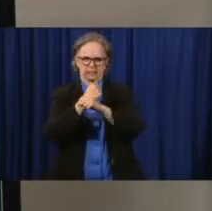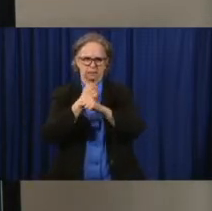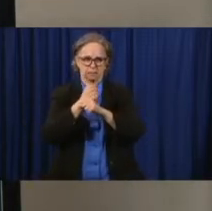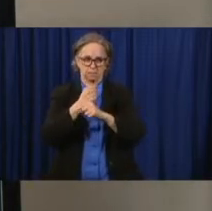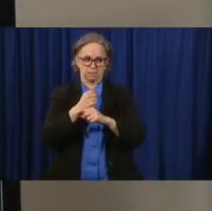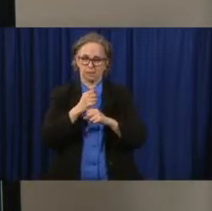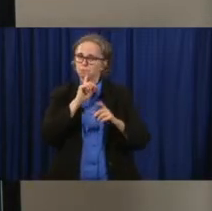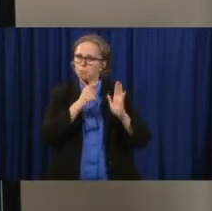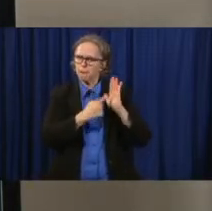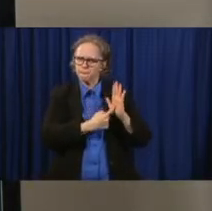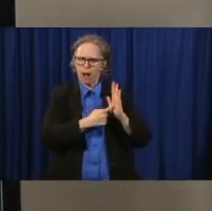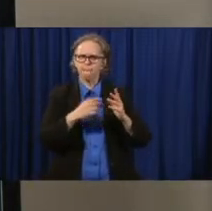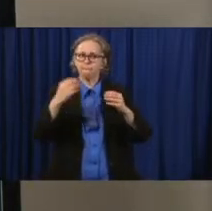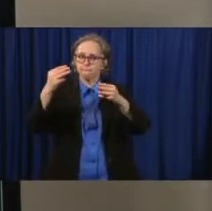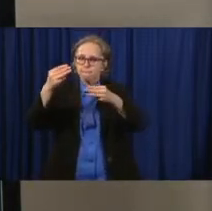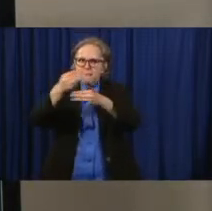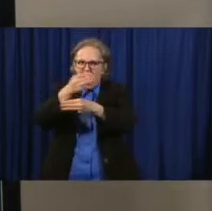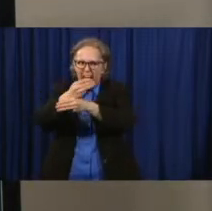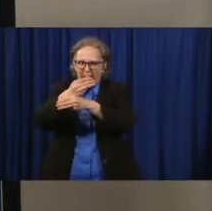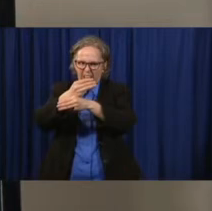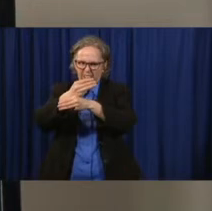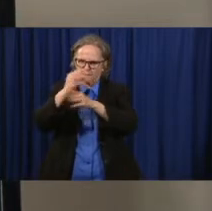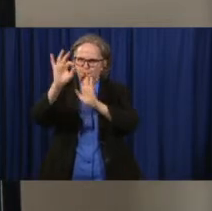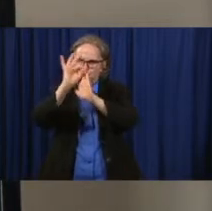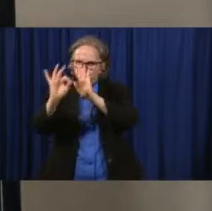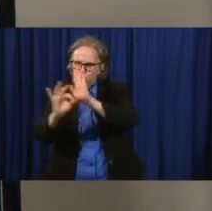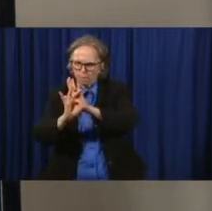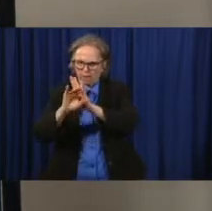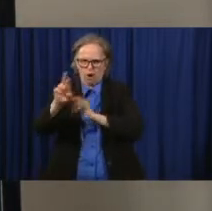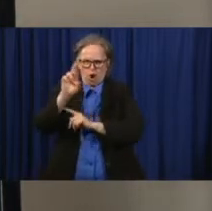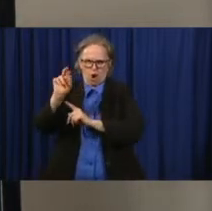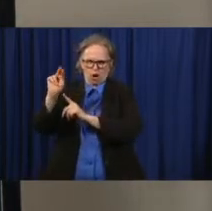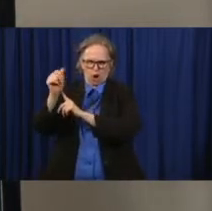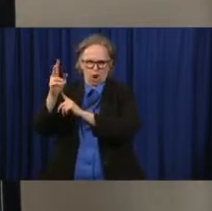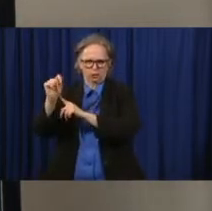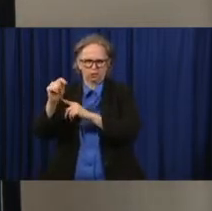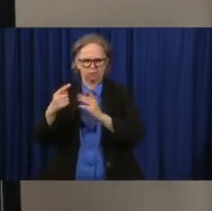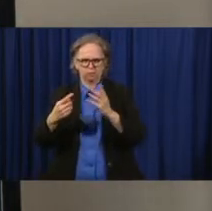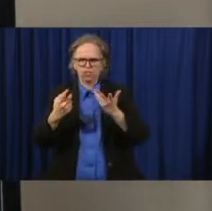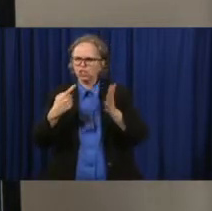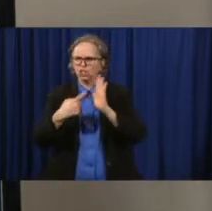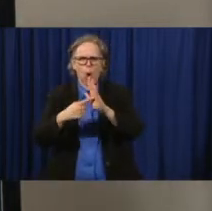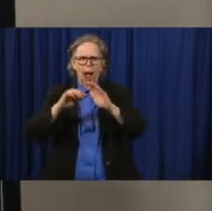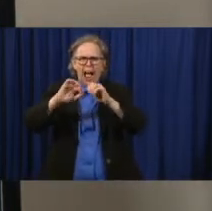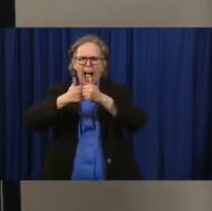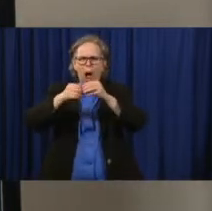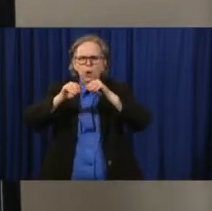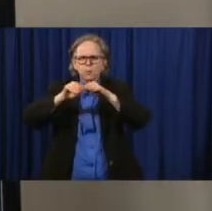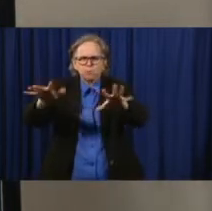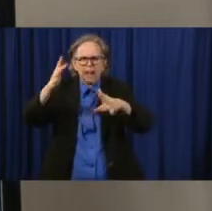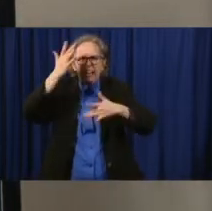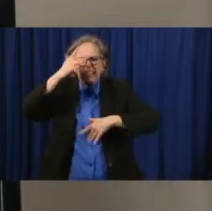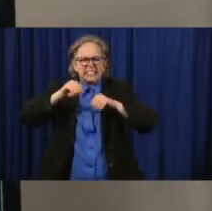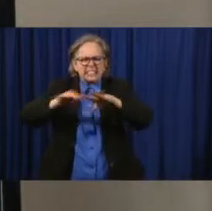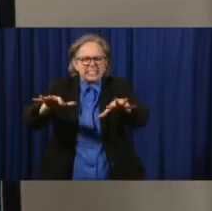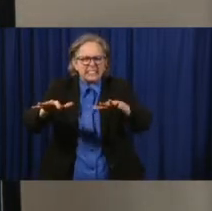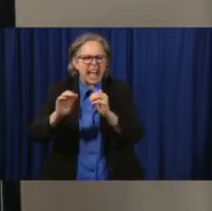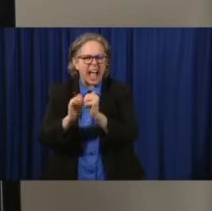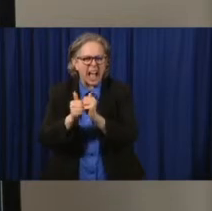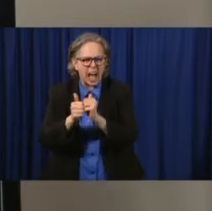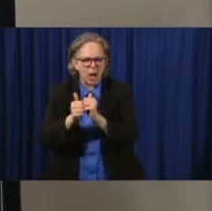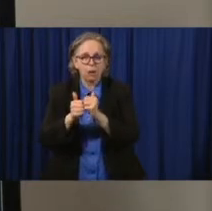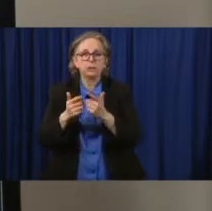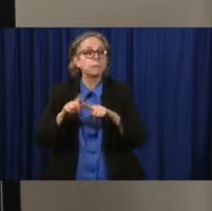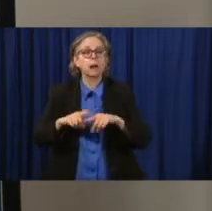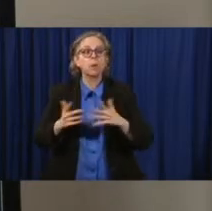mathematical formula that really talks about the spread of infectious disease, and it's really based on how susceptible the population is